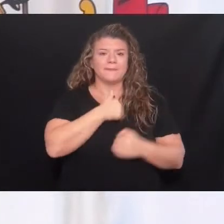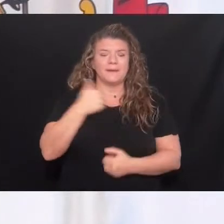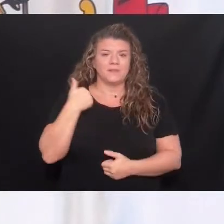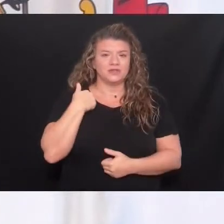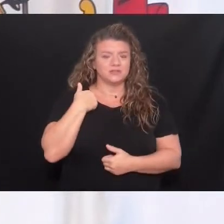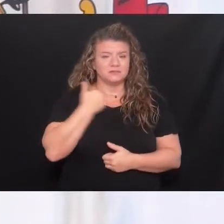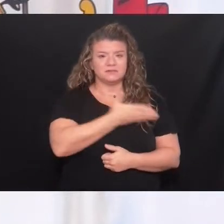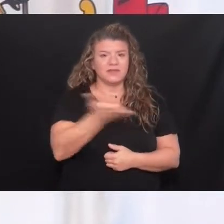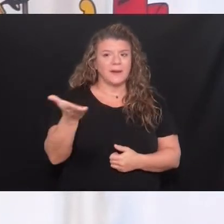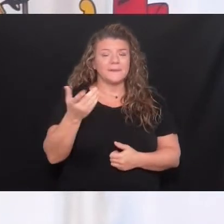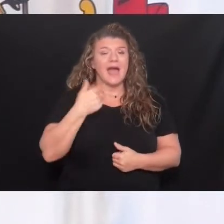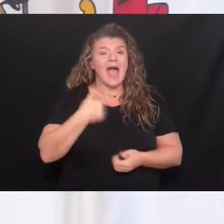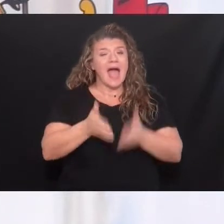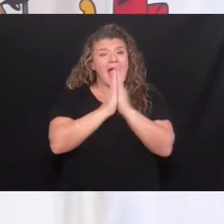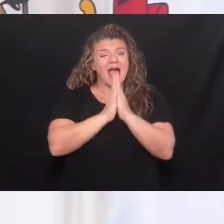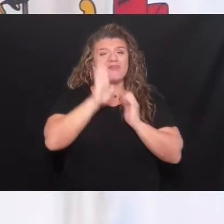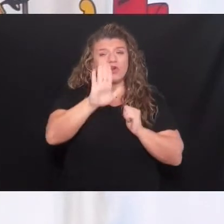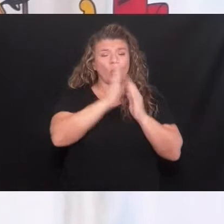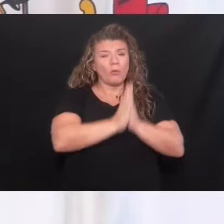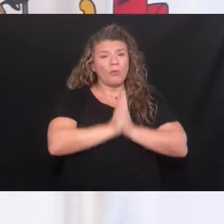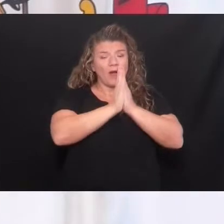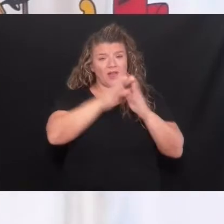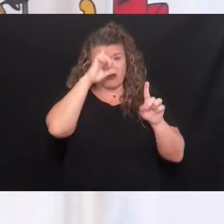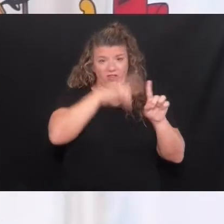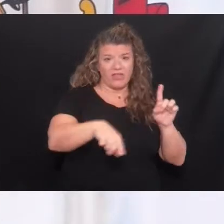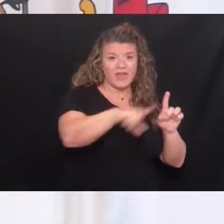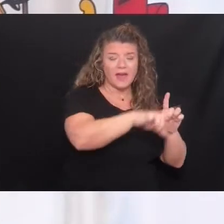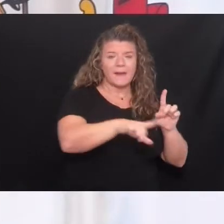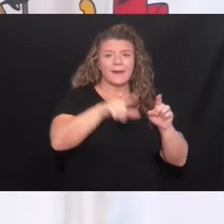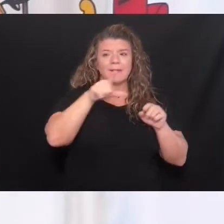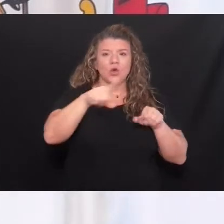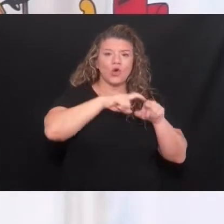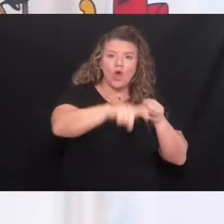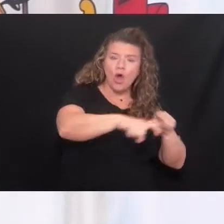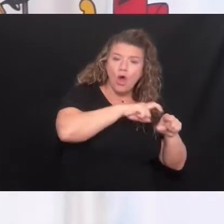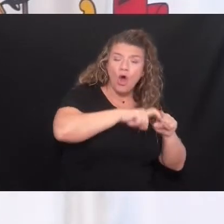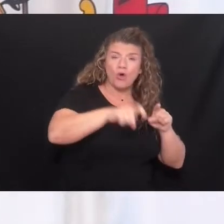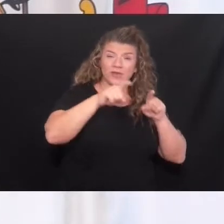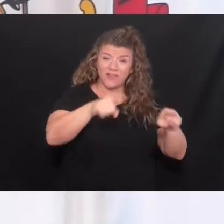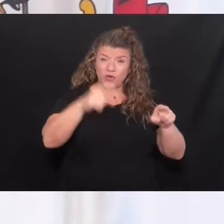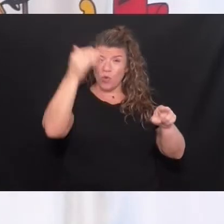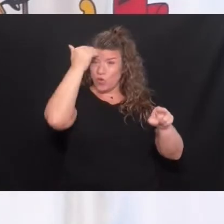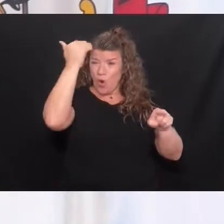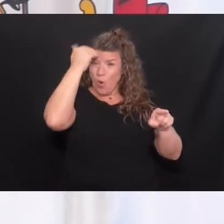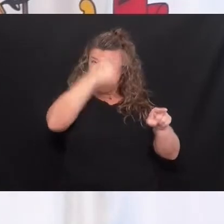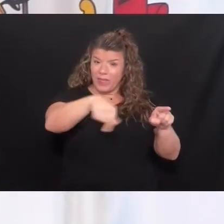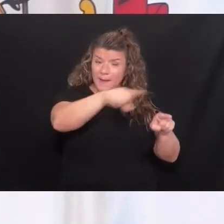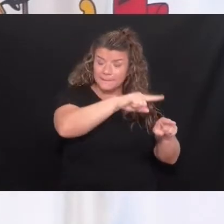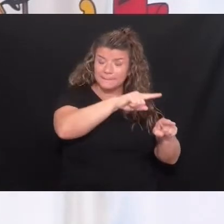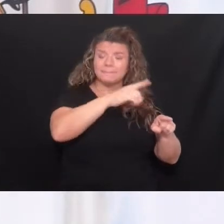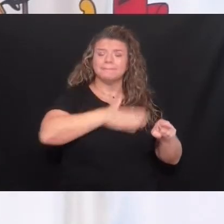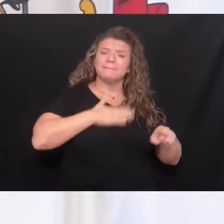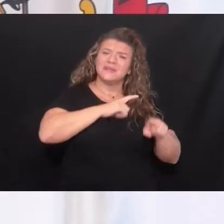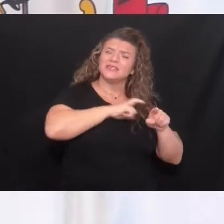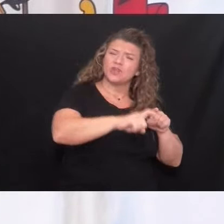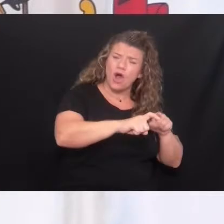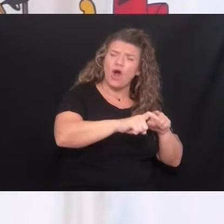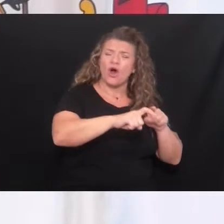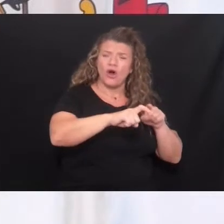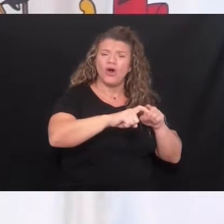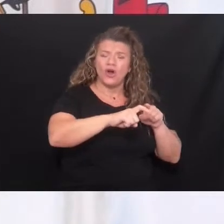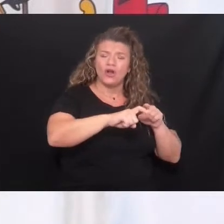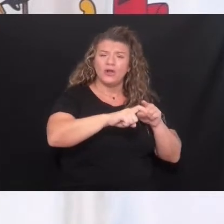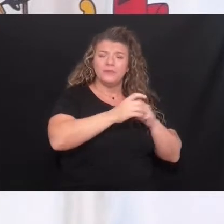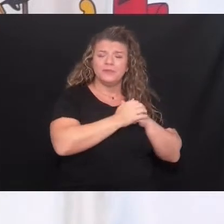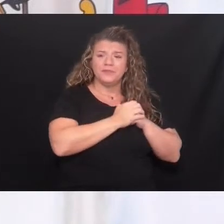way. I ask for your prayers for them. I ask for your calls to them if you know them and everything. And